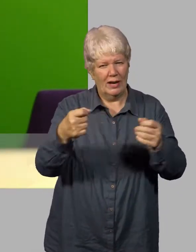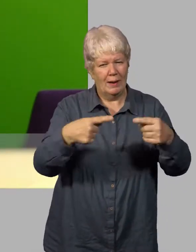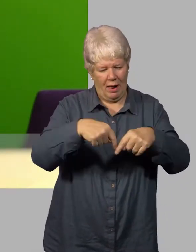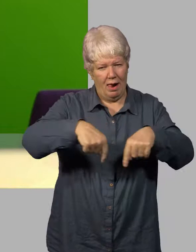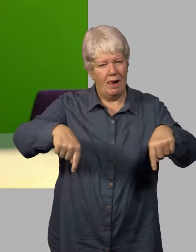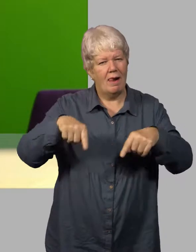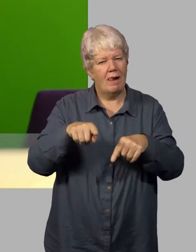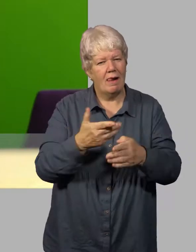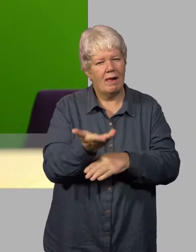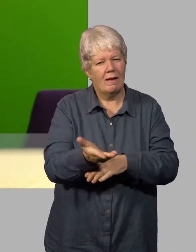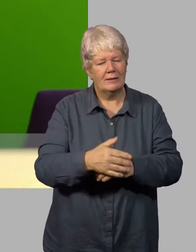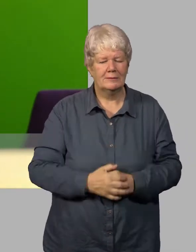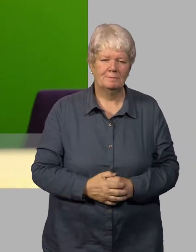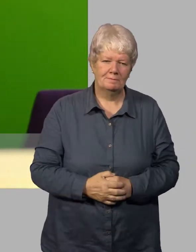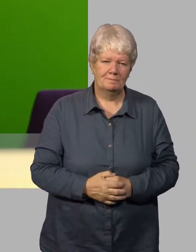by emailing